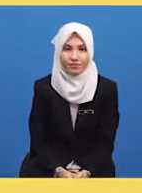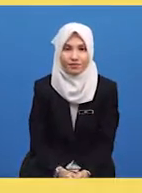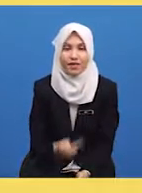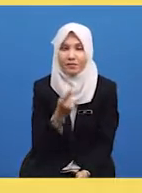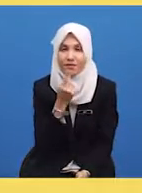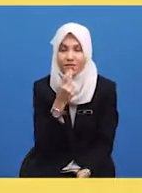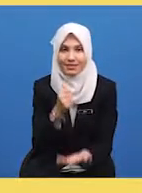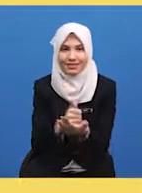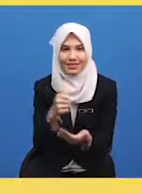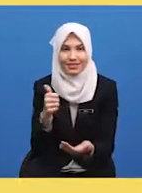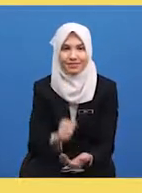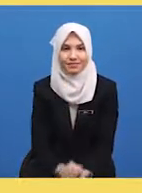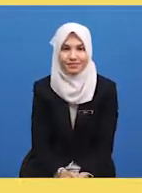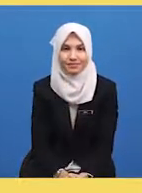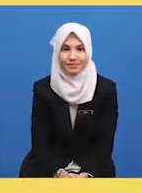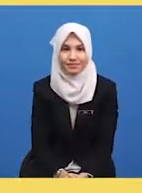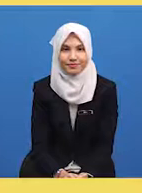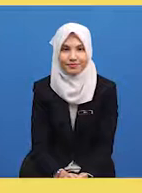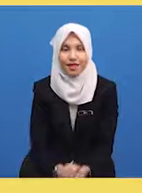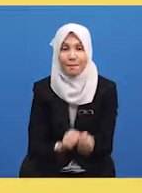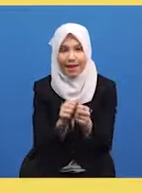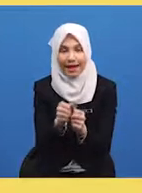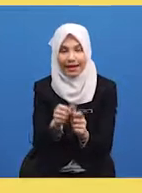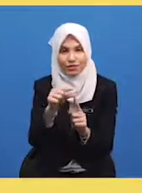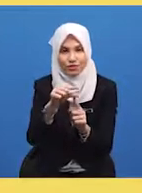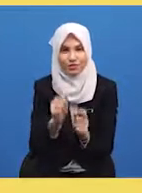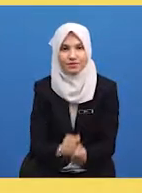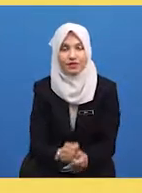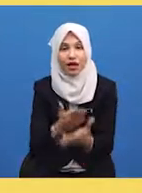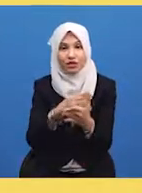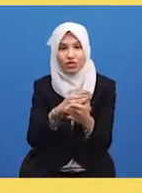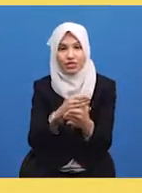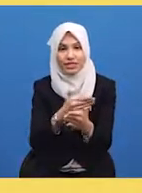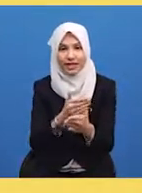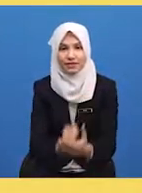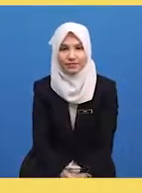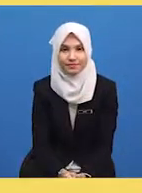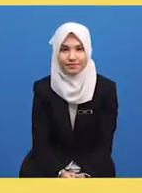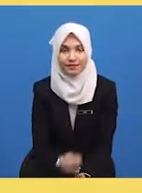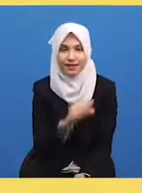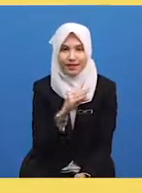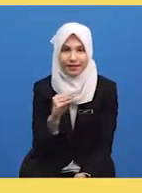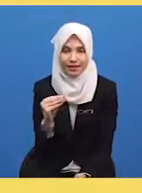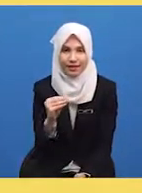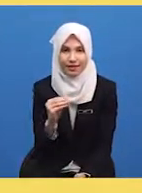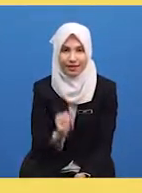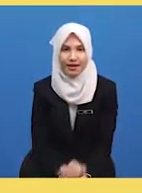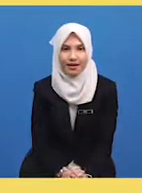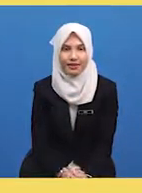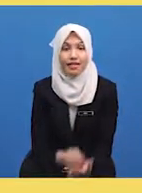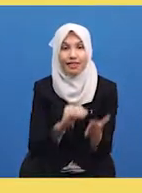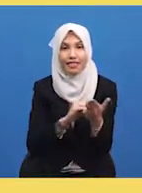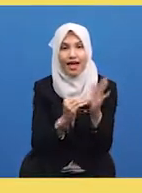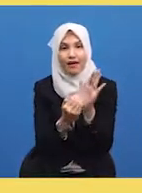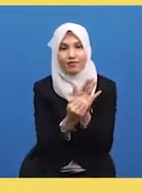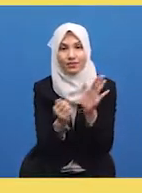privacy settings, passwords, to share. And here are the